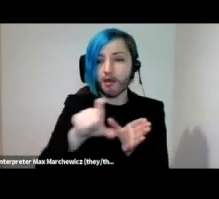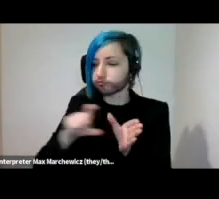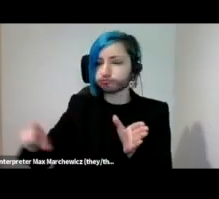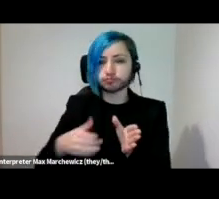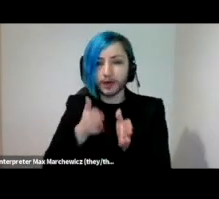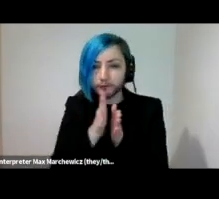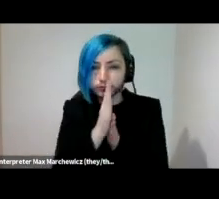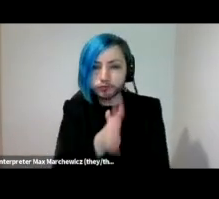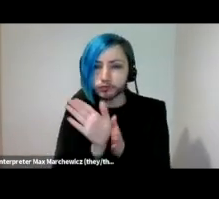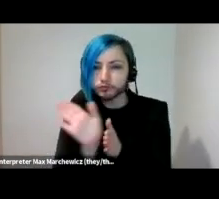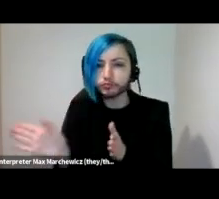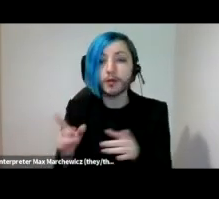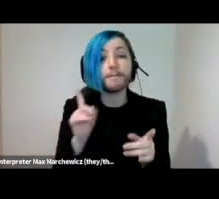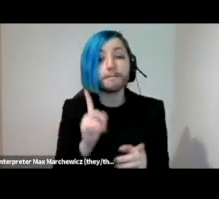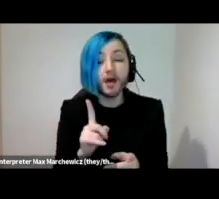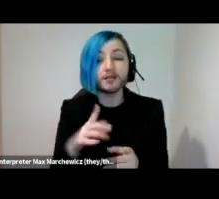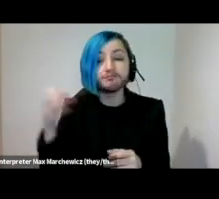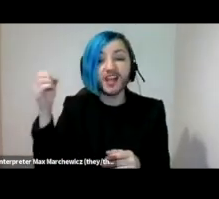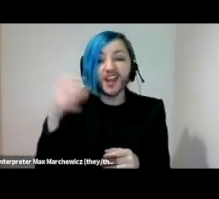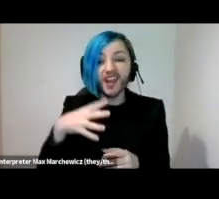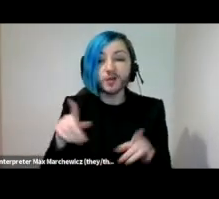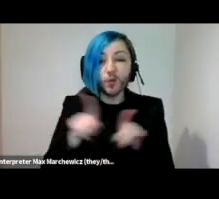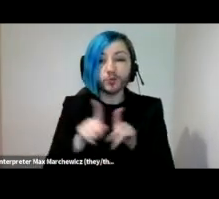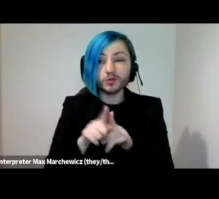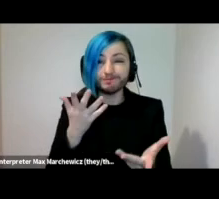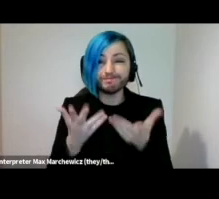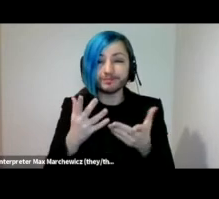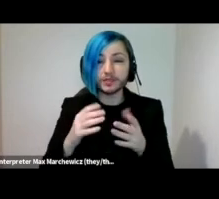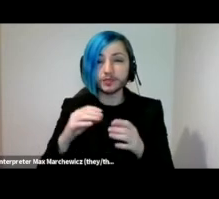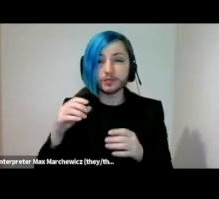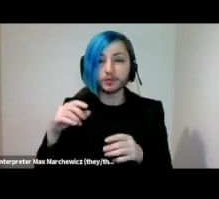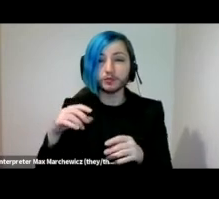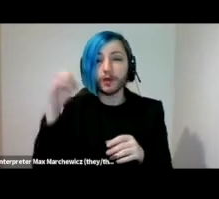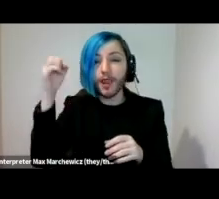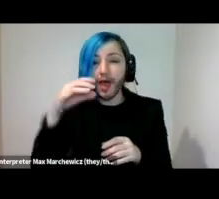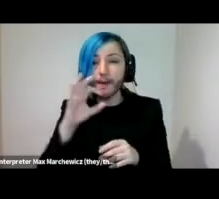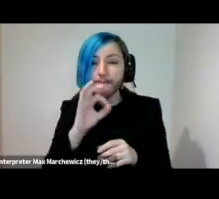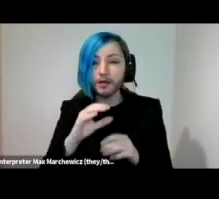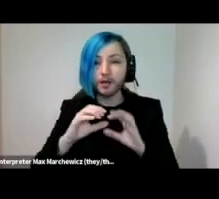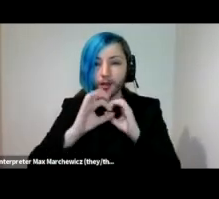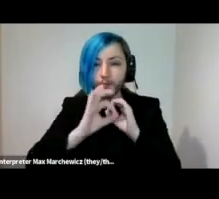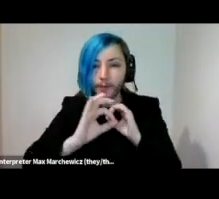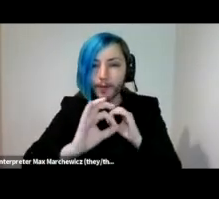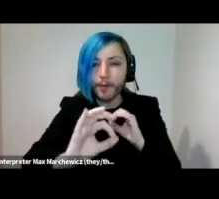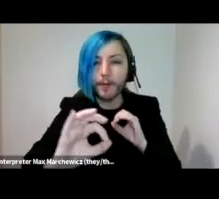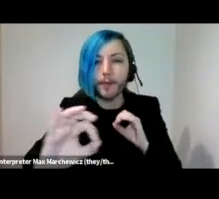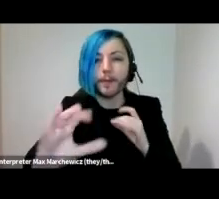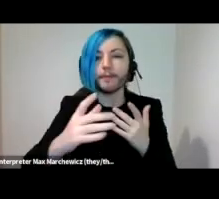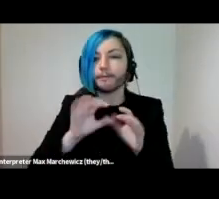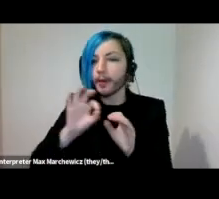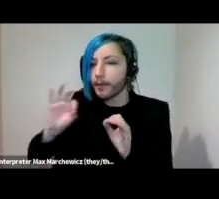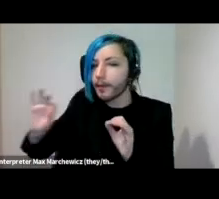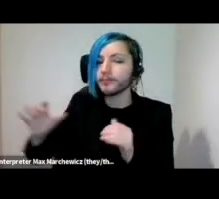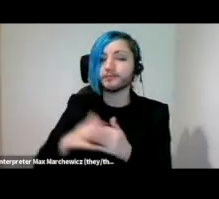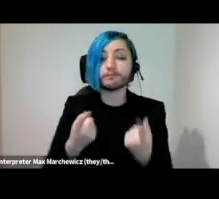course think of light also as a stream of particles, of photons. Our detector